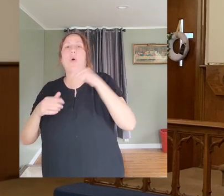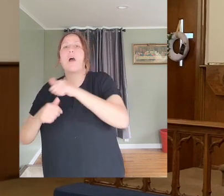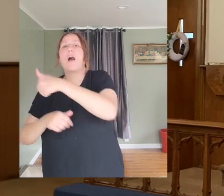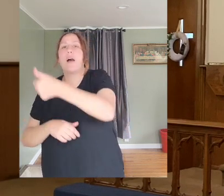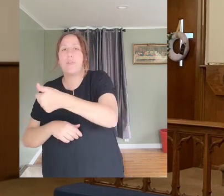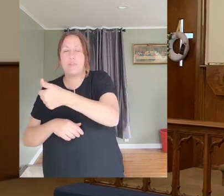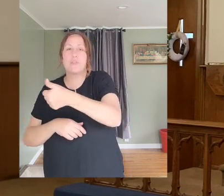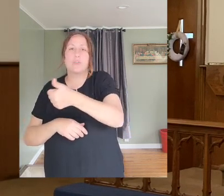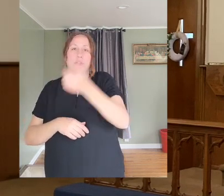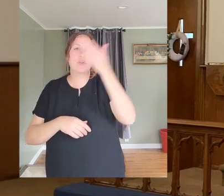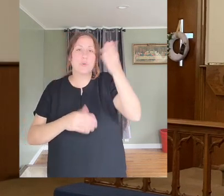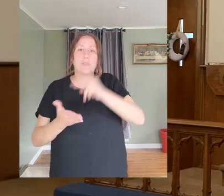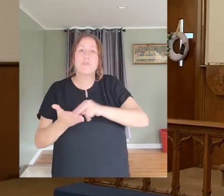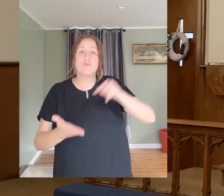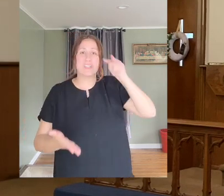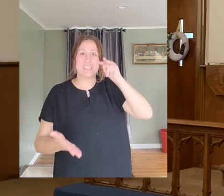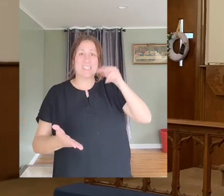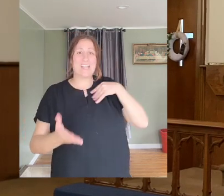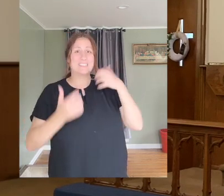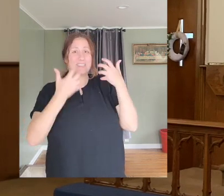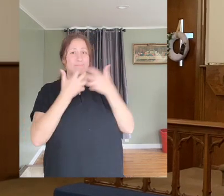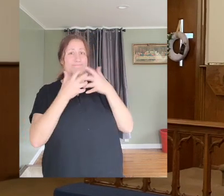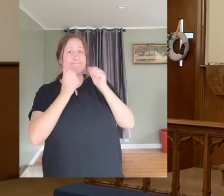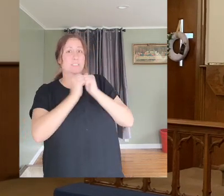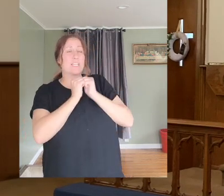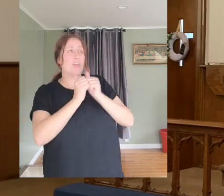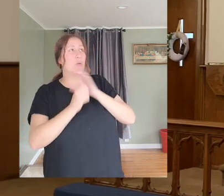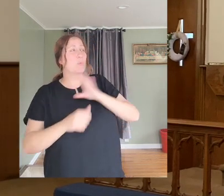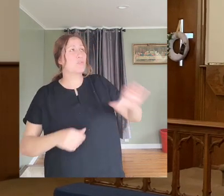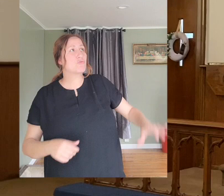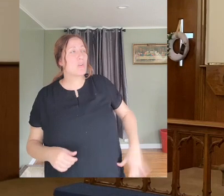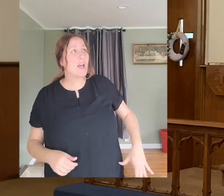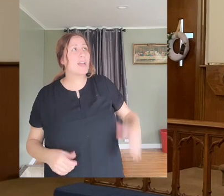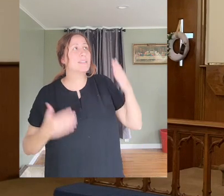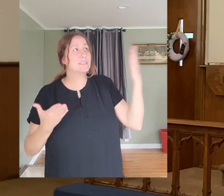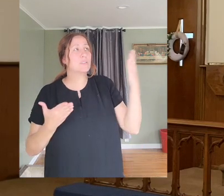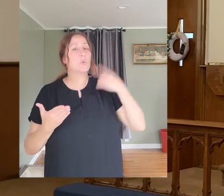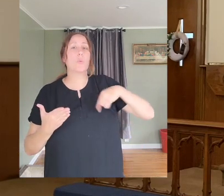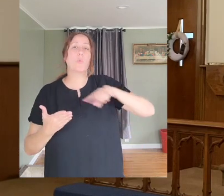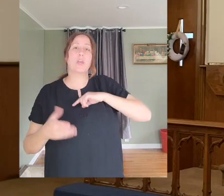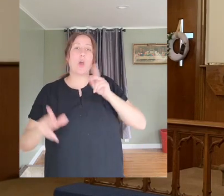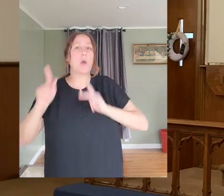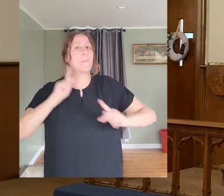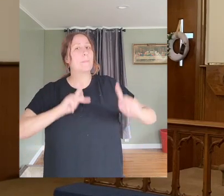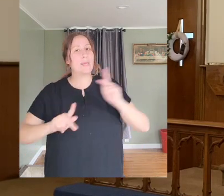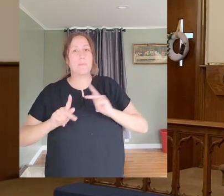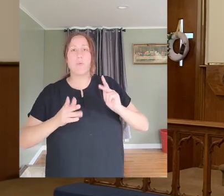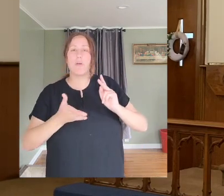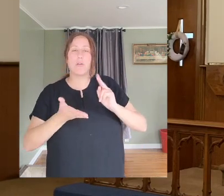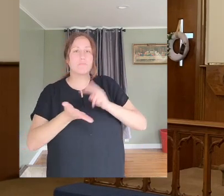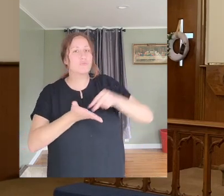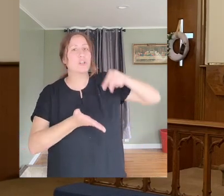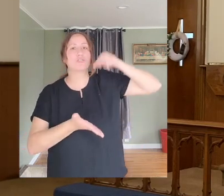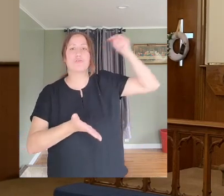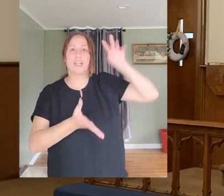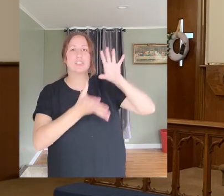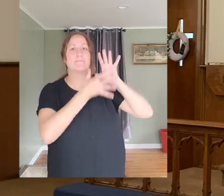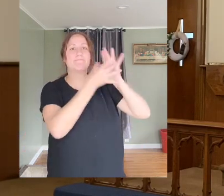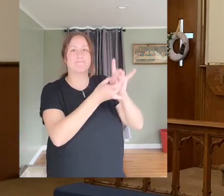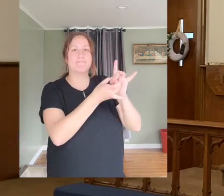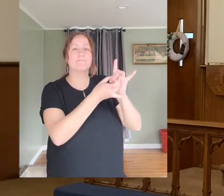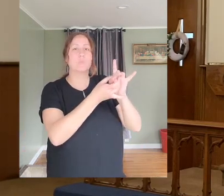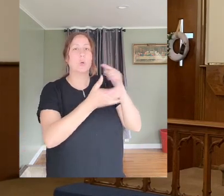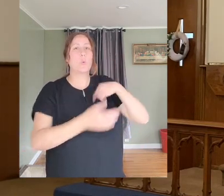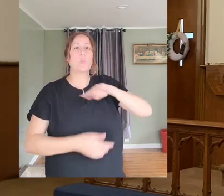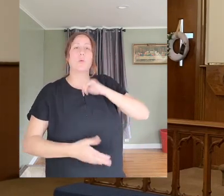with Christ and made us new. As people of the resurrection, we will serve you with joy. Your